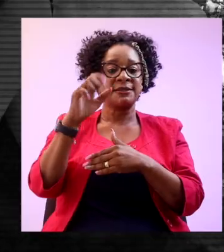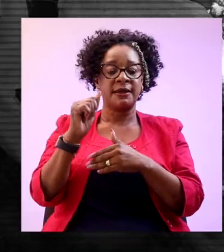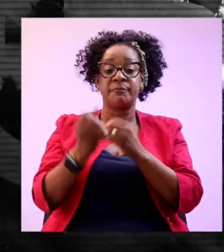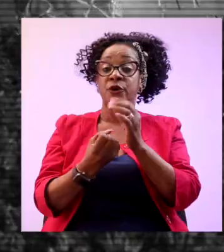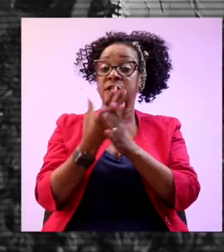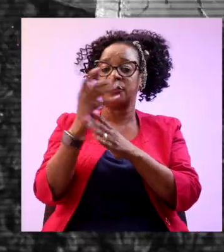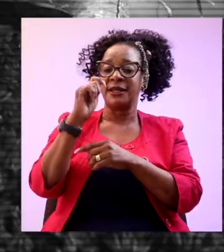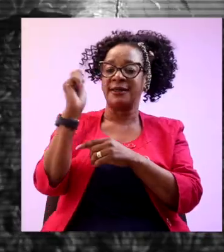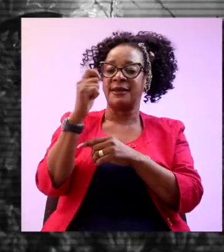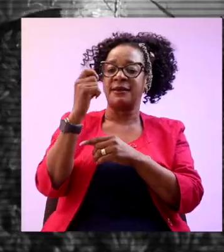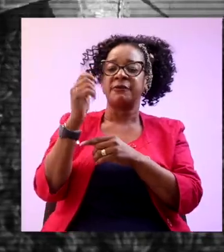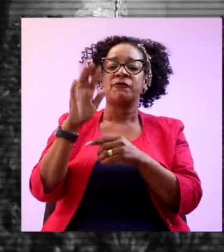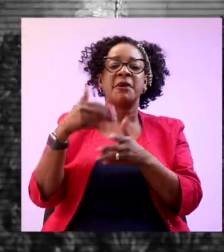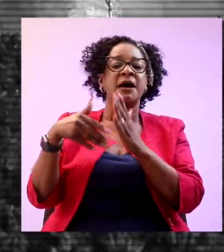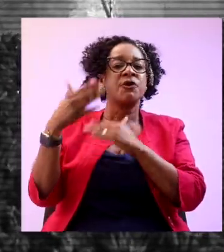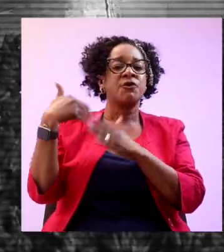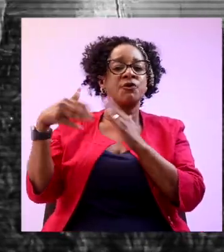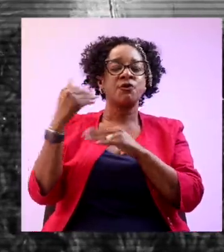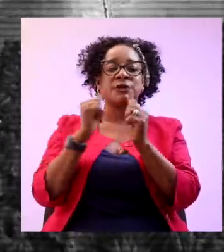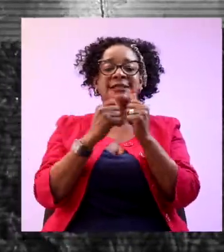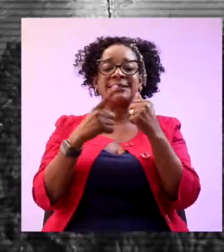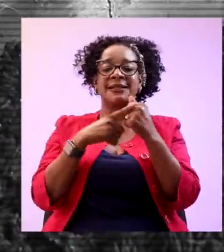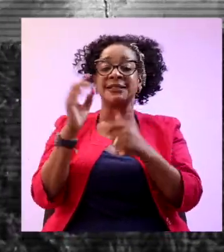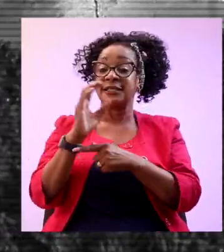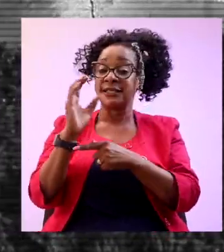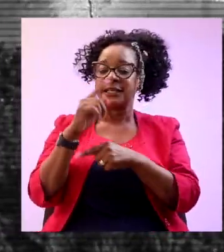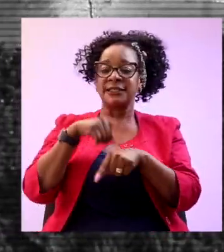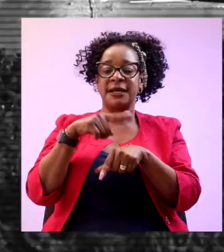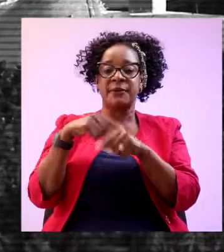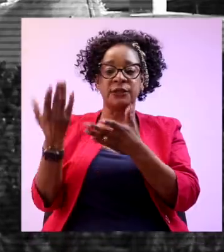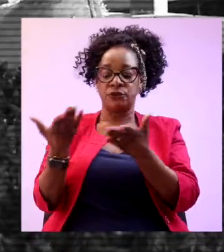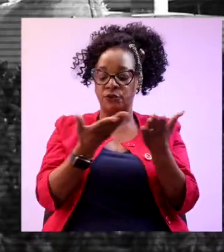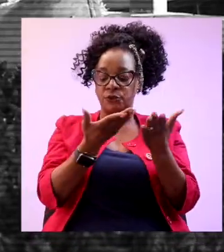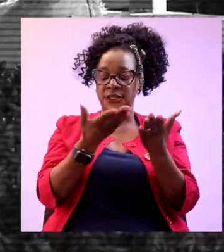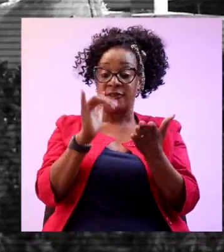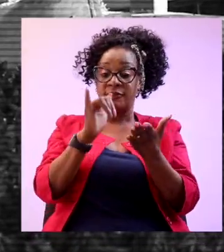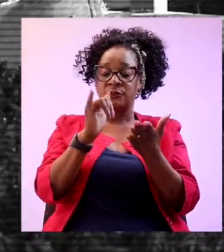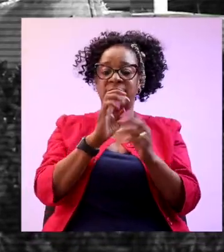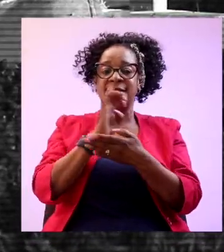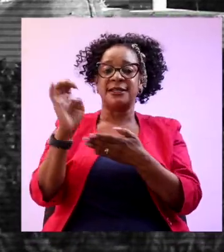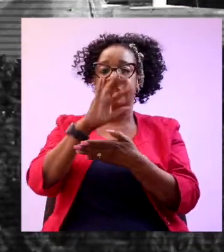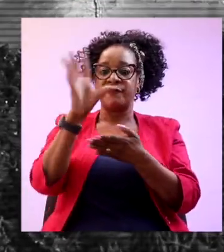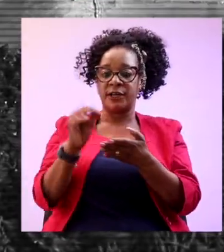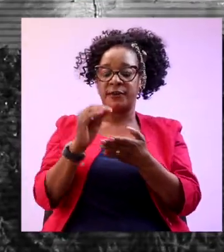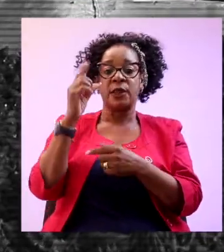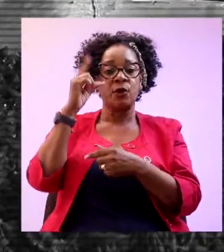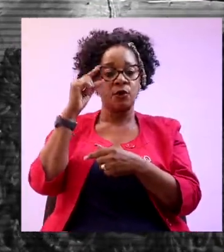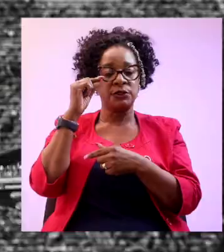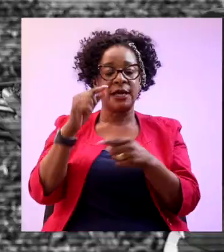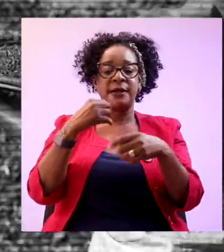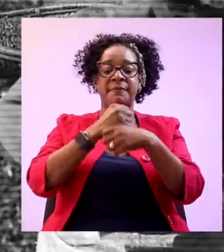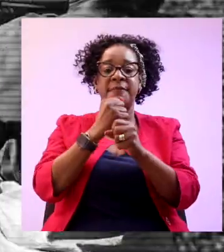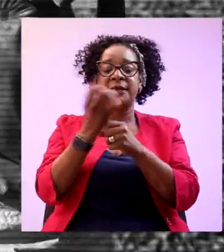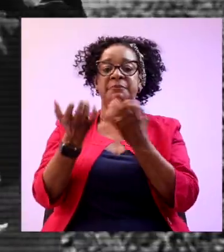in Kenya dates back to the 16th century when Portuguese explorers introduced this tropical crop to the East African